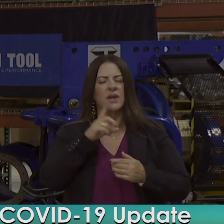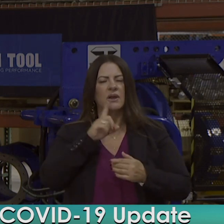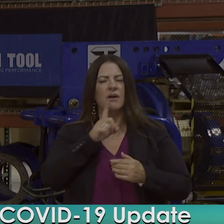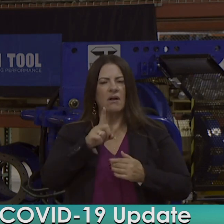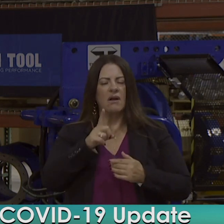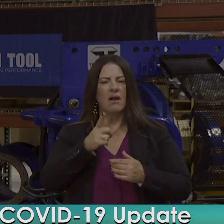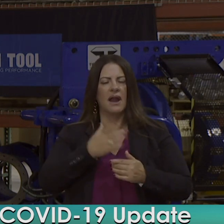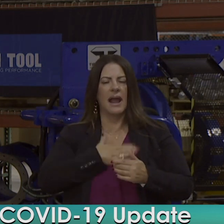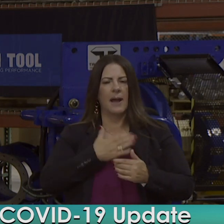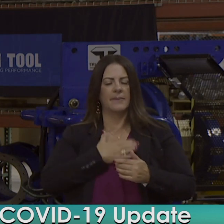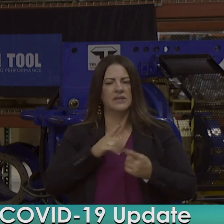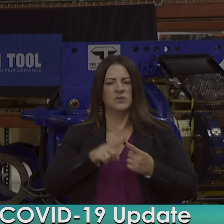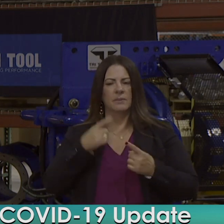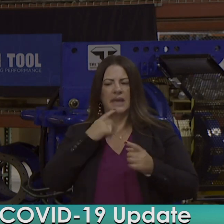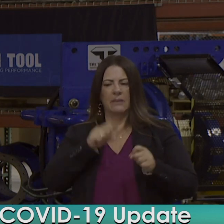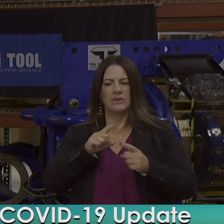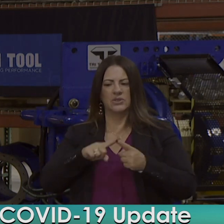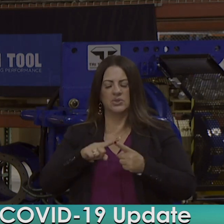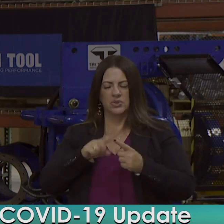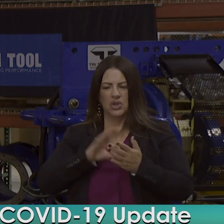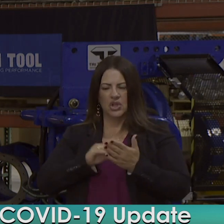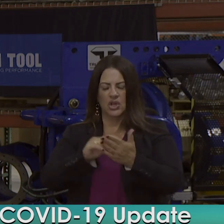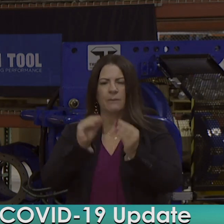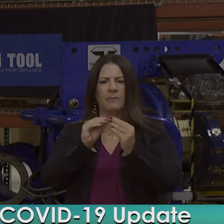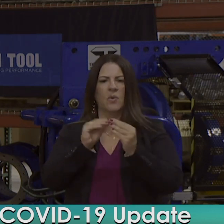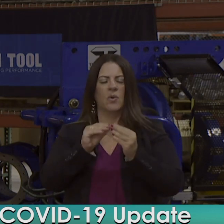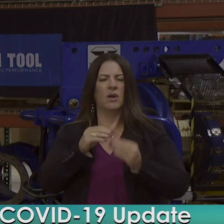I am not here to judge the actions of